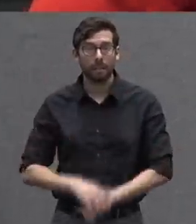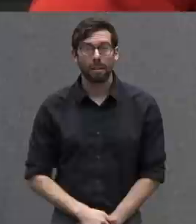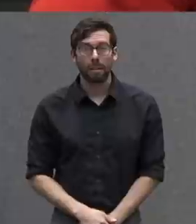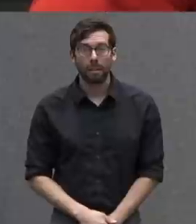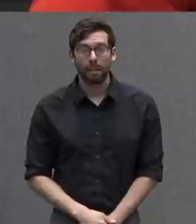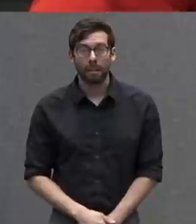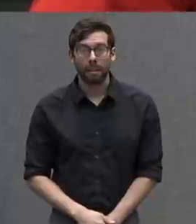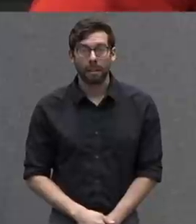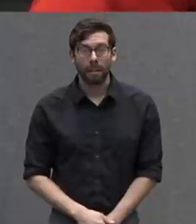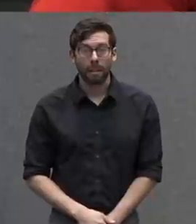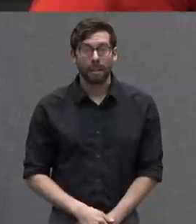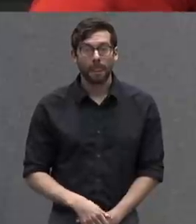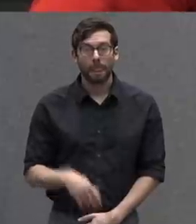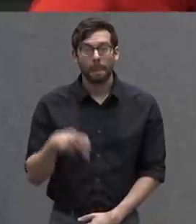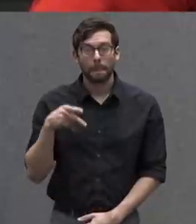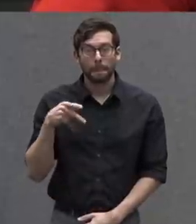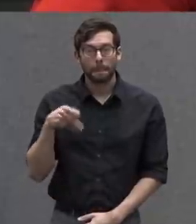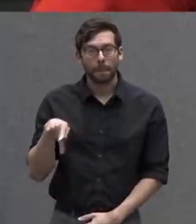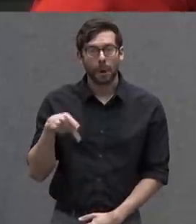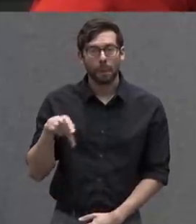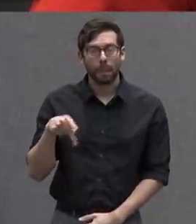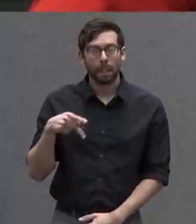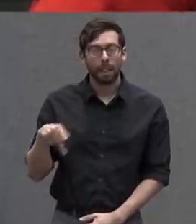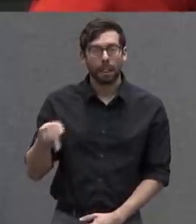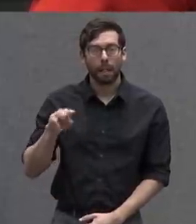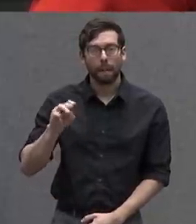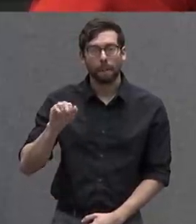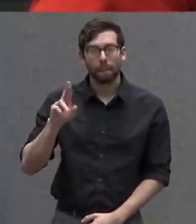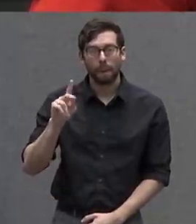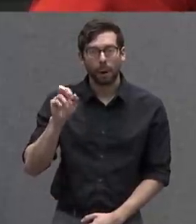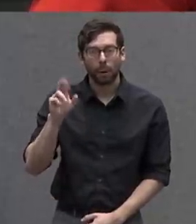And a purple marker over here.